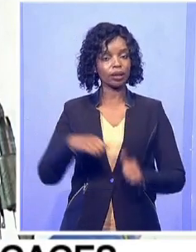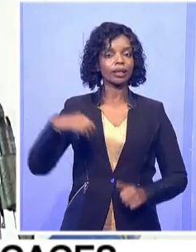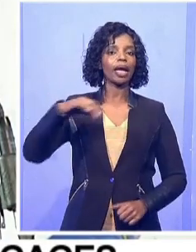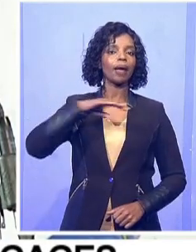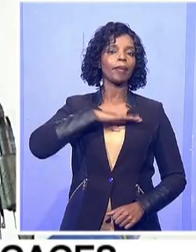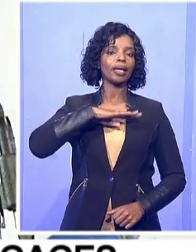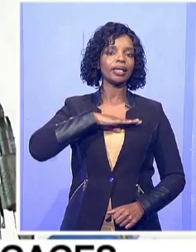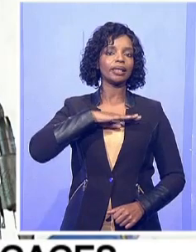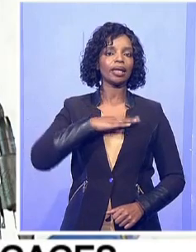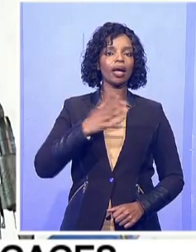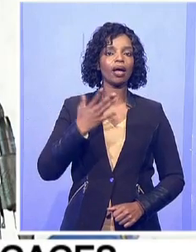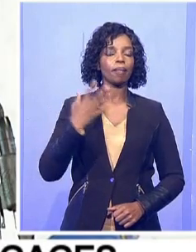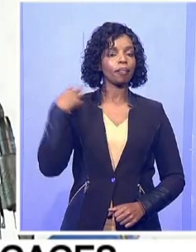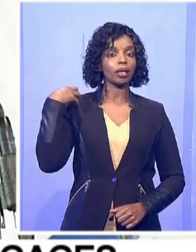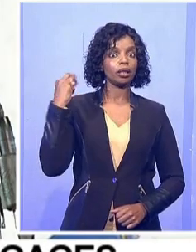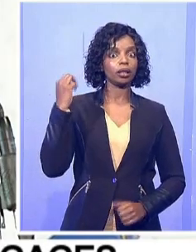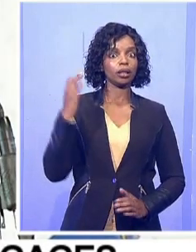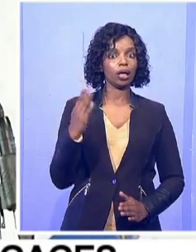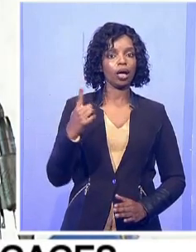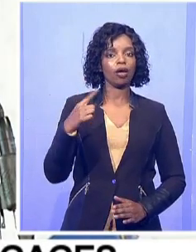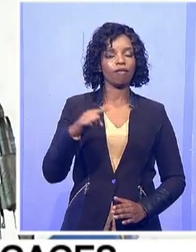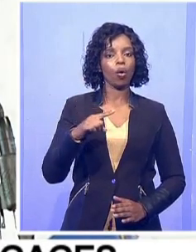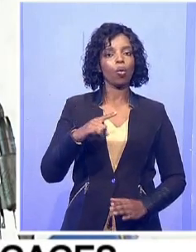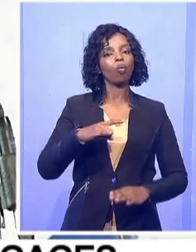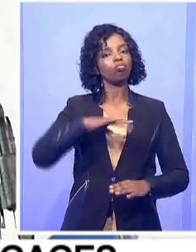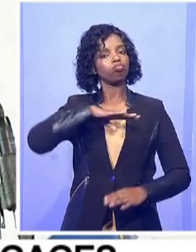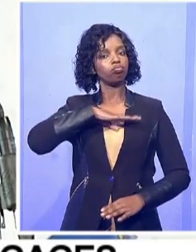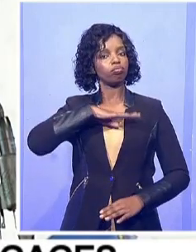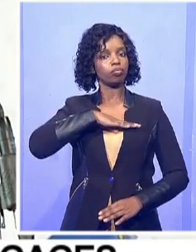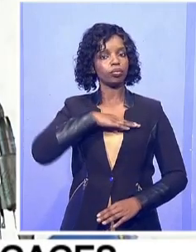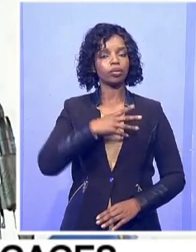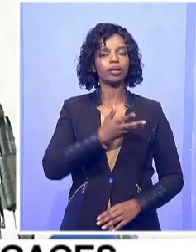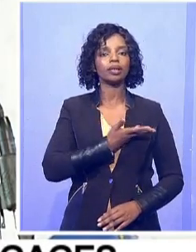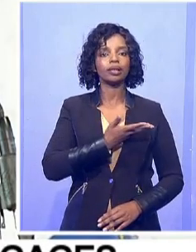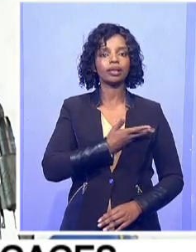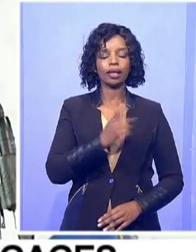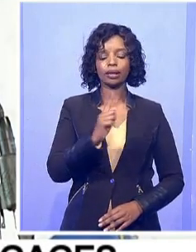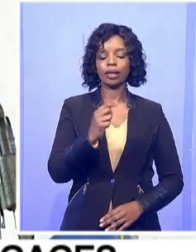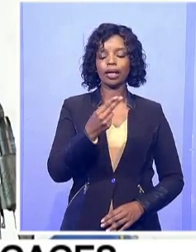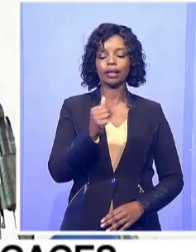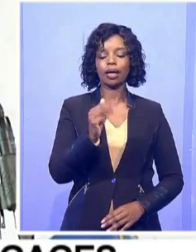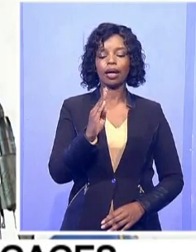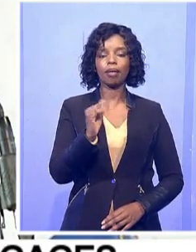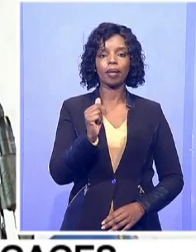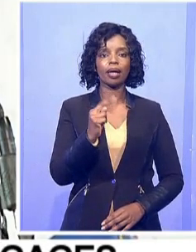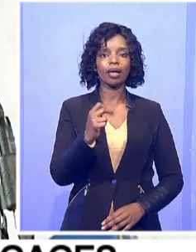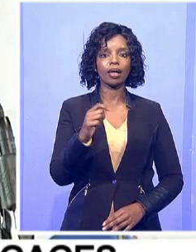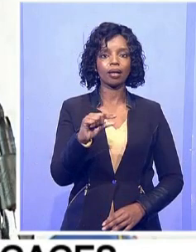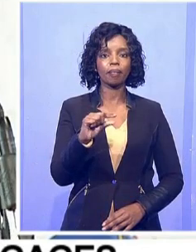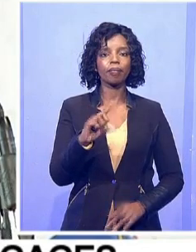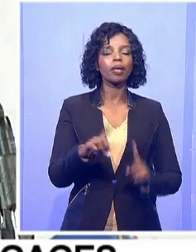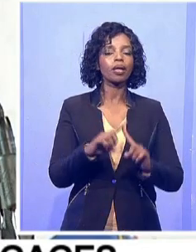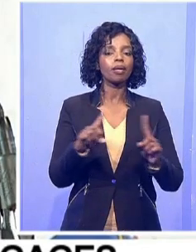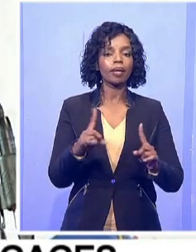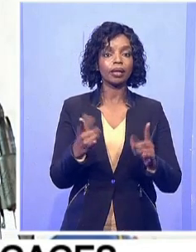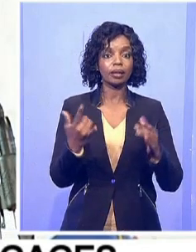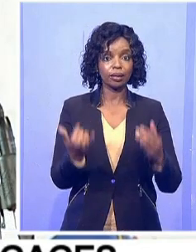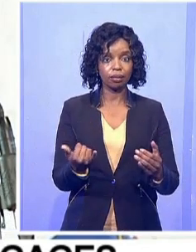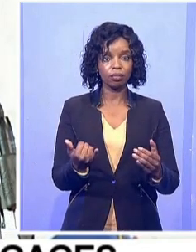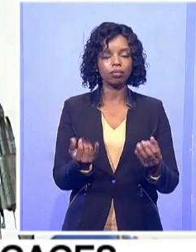Thabang Makwetla. We are supported by the Department of Military